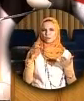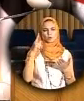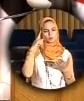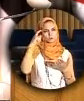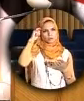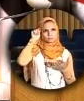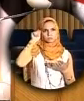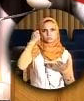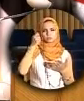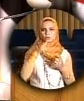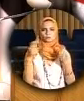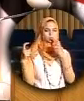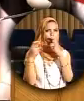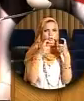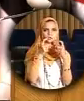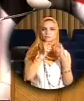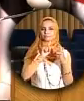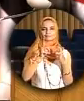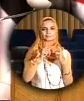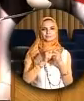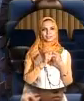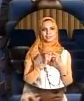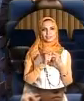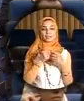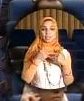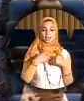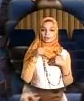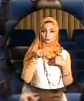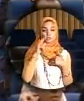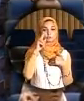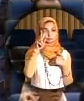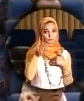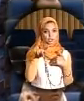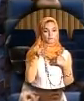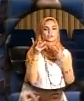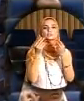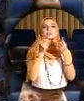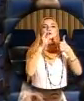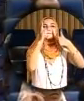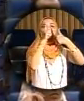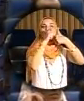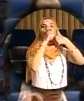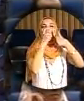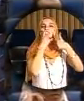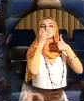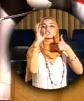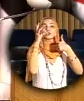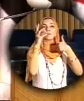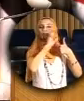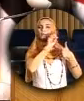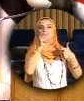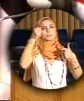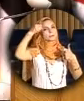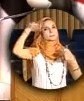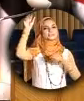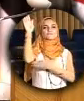of our youth leaders here, what we refer to now as the youth ambassadors, the Net Amalians, our African youth